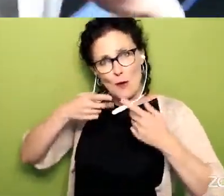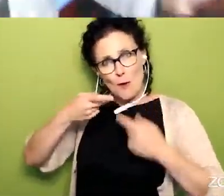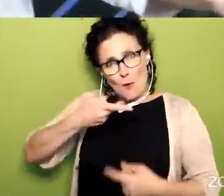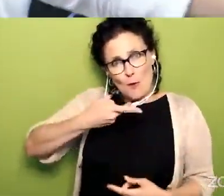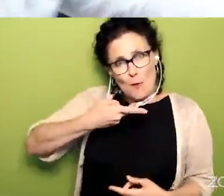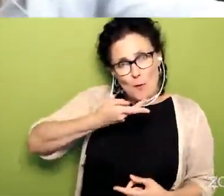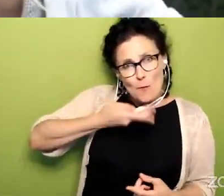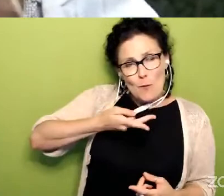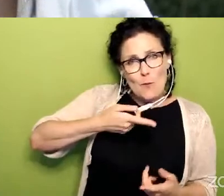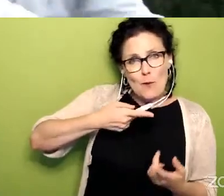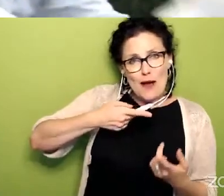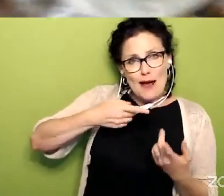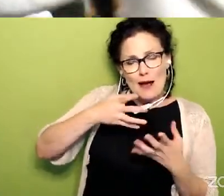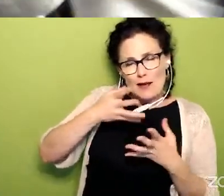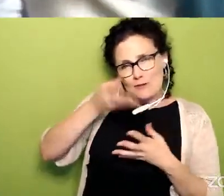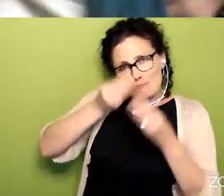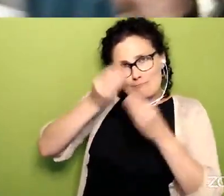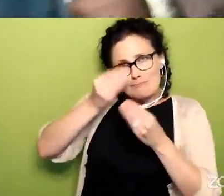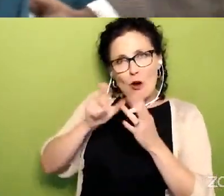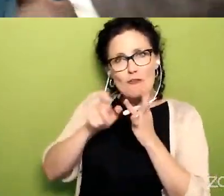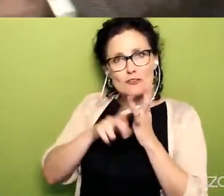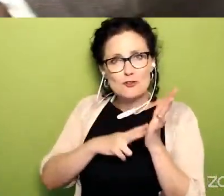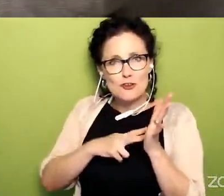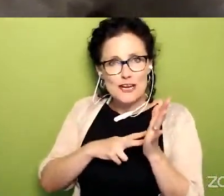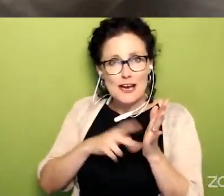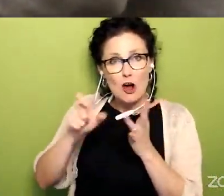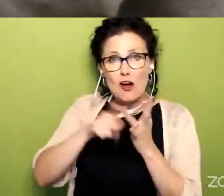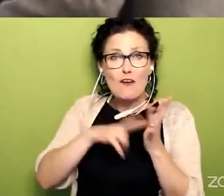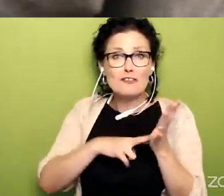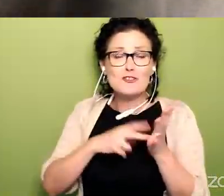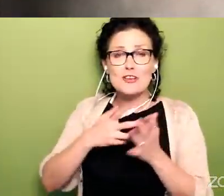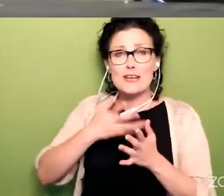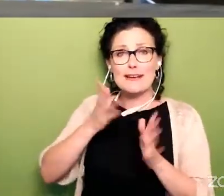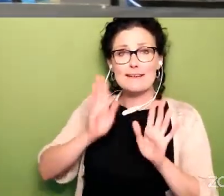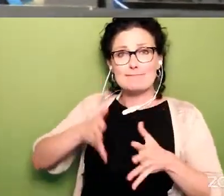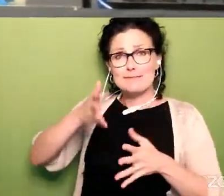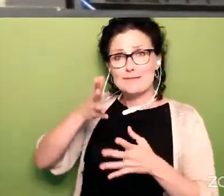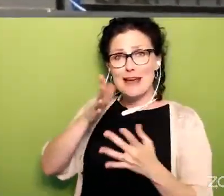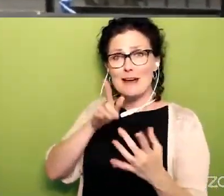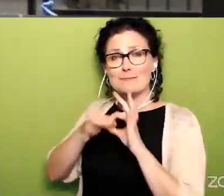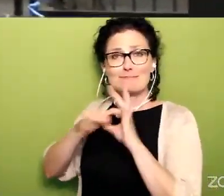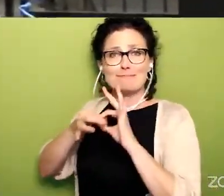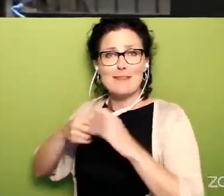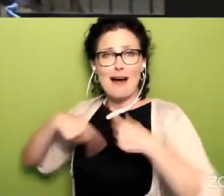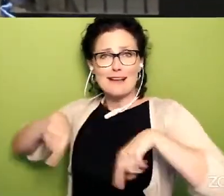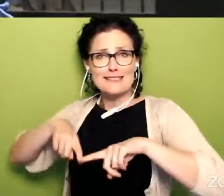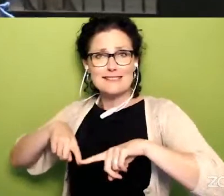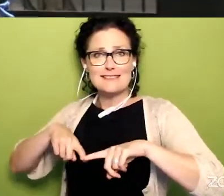What can I do? What can I do? Okay. Sorry, we'll get you there. You okay?